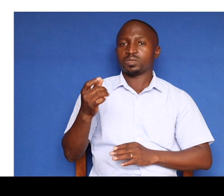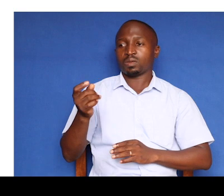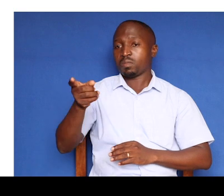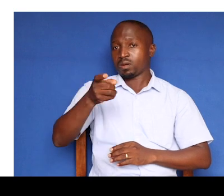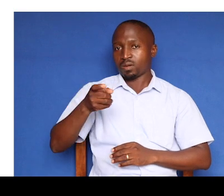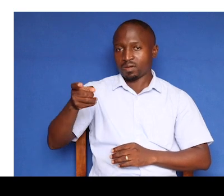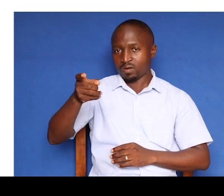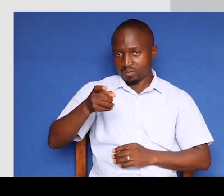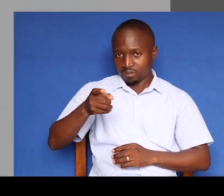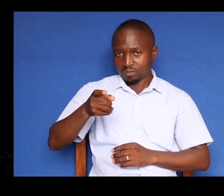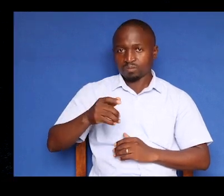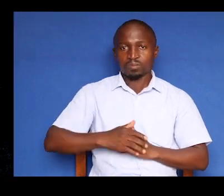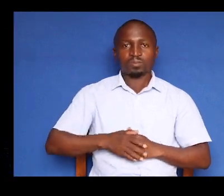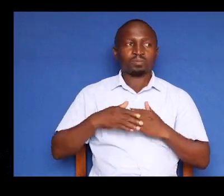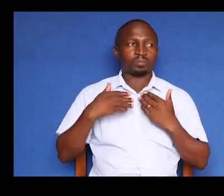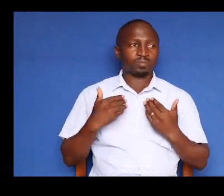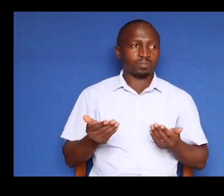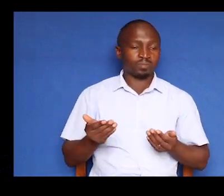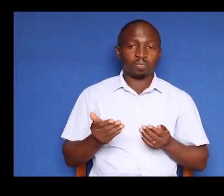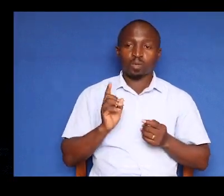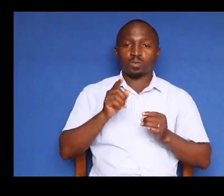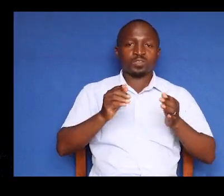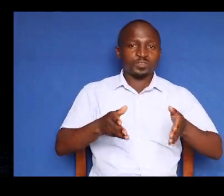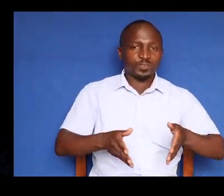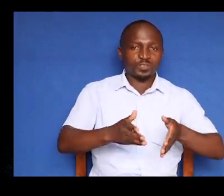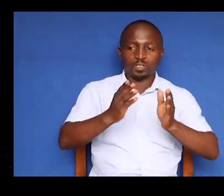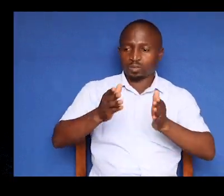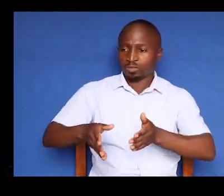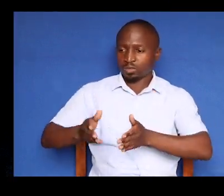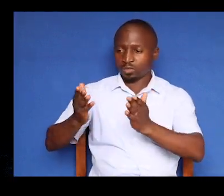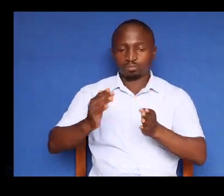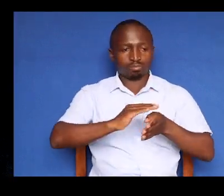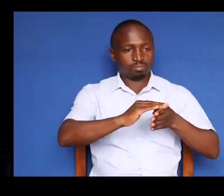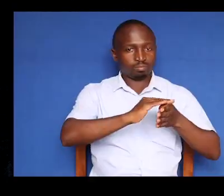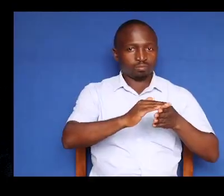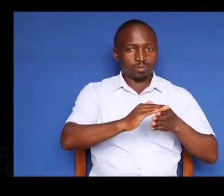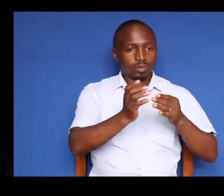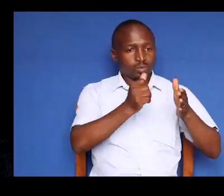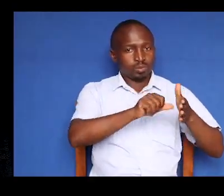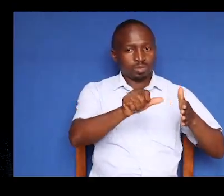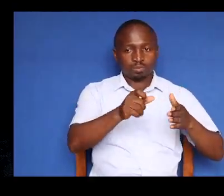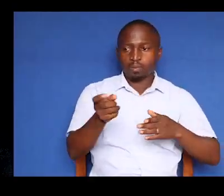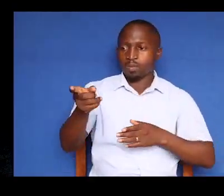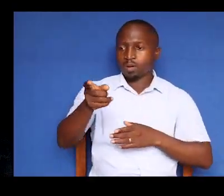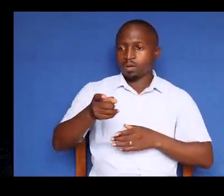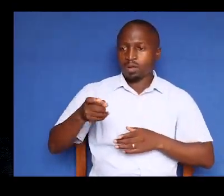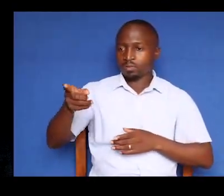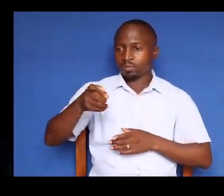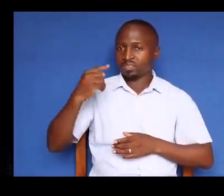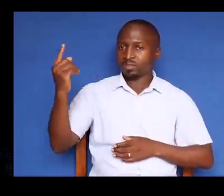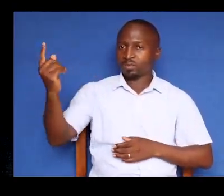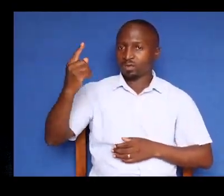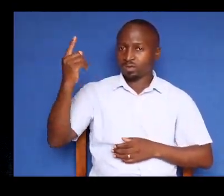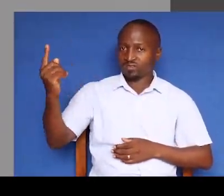its debts. So the following are methods used to redeem the public debts, or we can say used